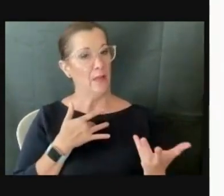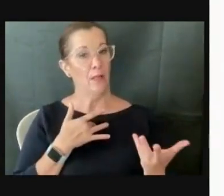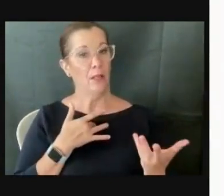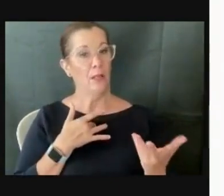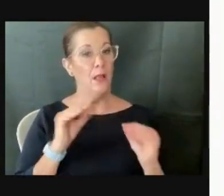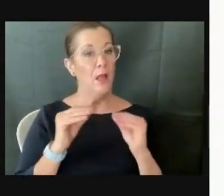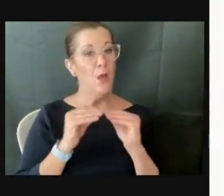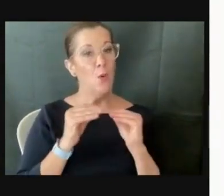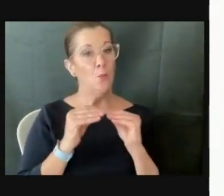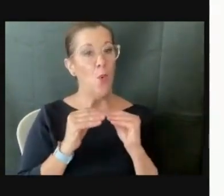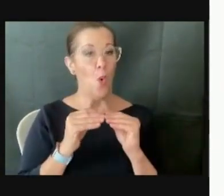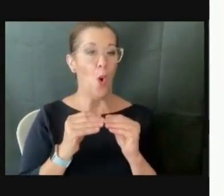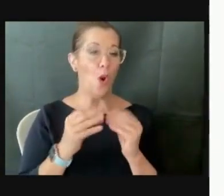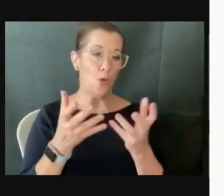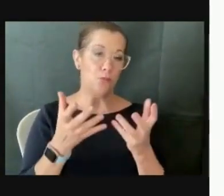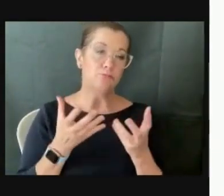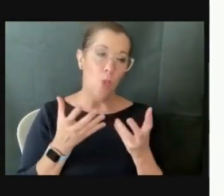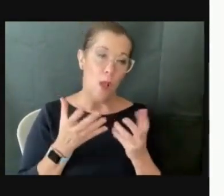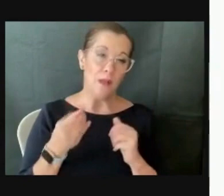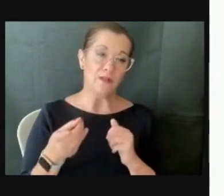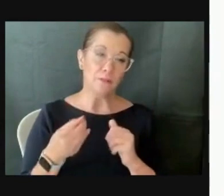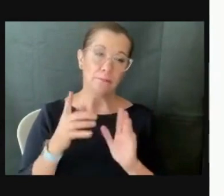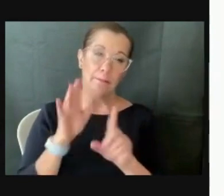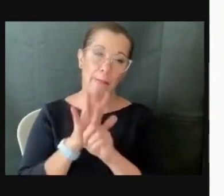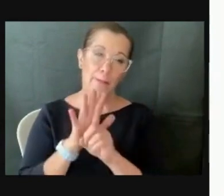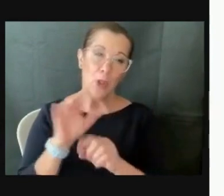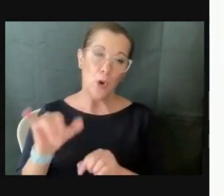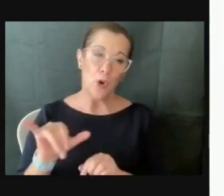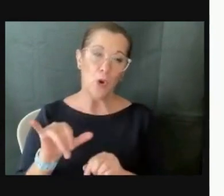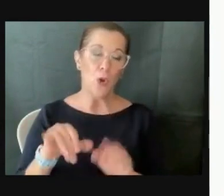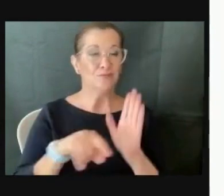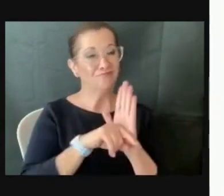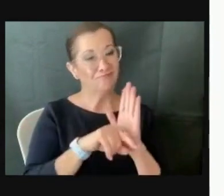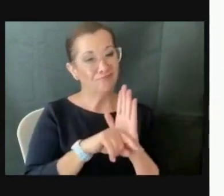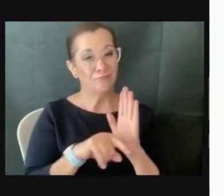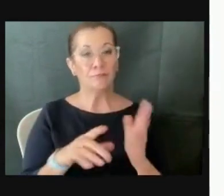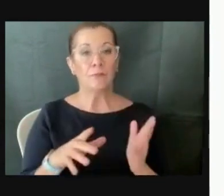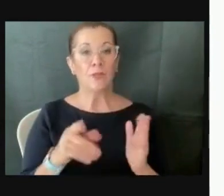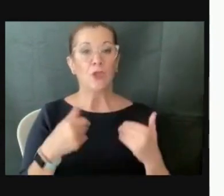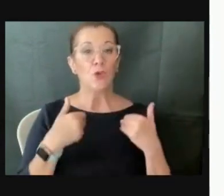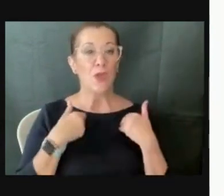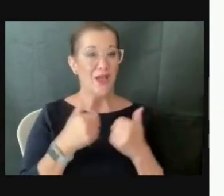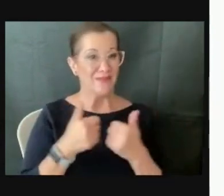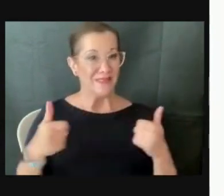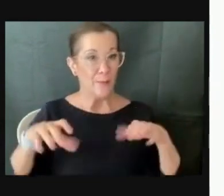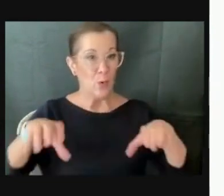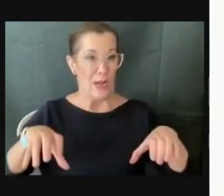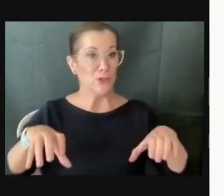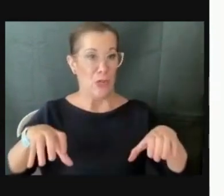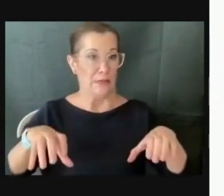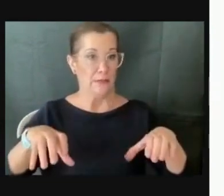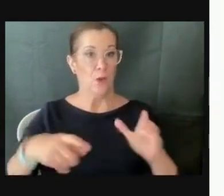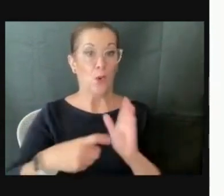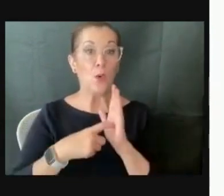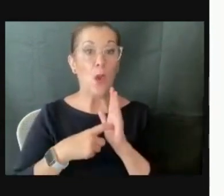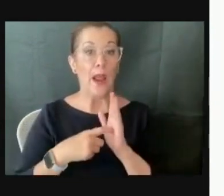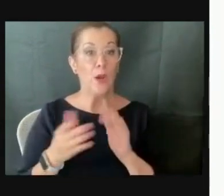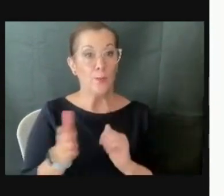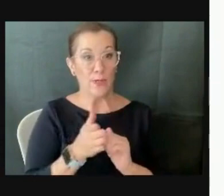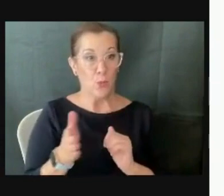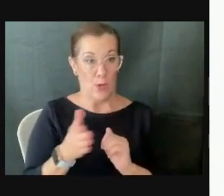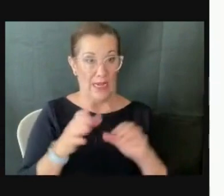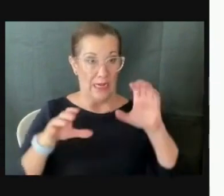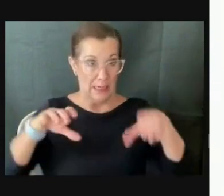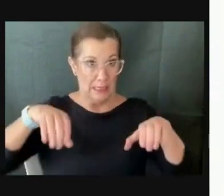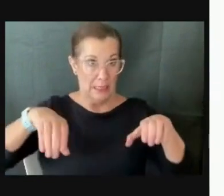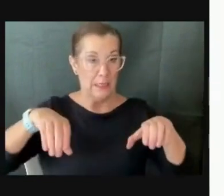a desirable rental. But then the con, again, is that you have that separation space that's required between the dwelling and the